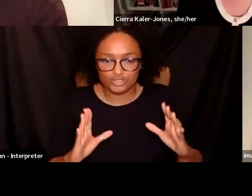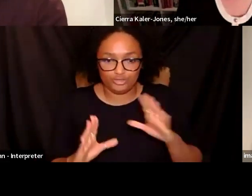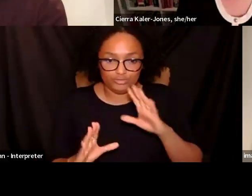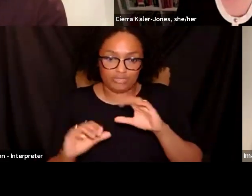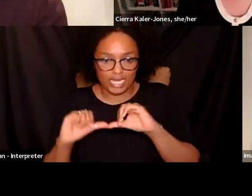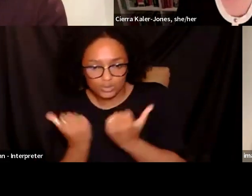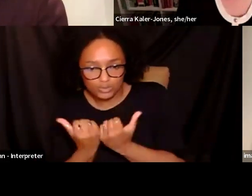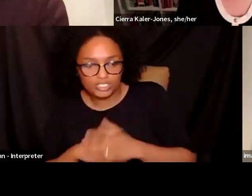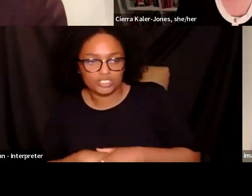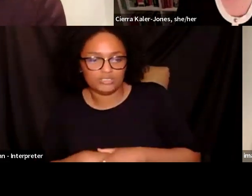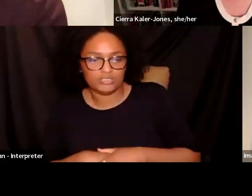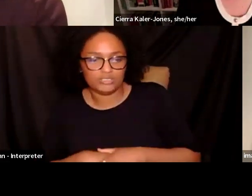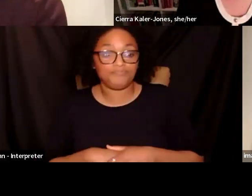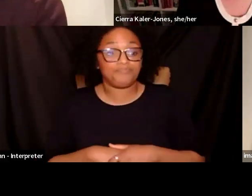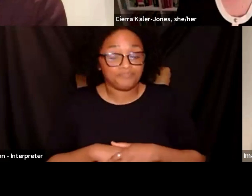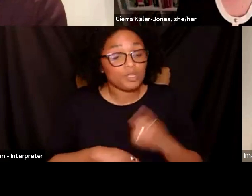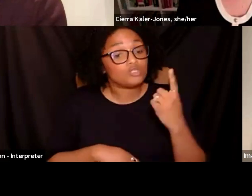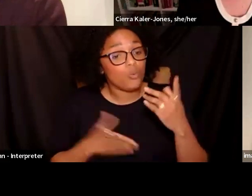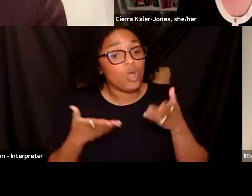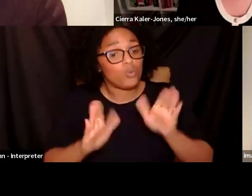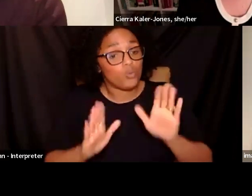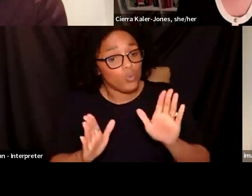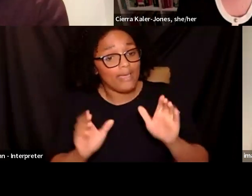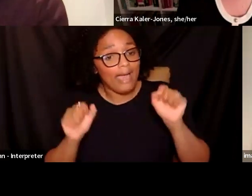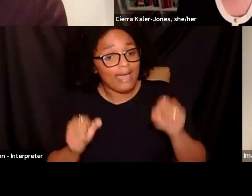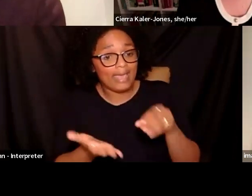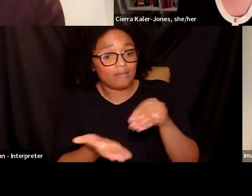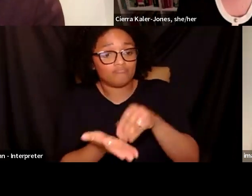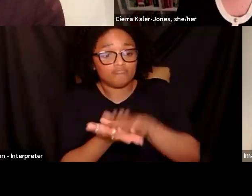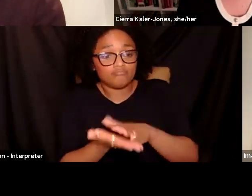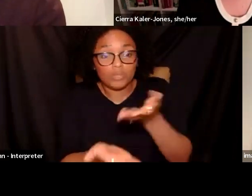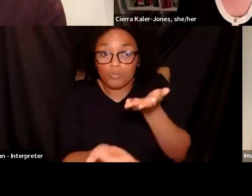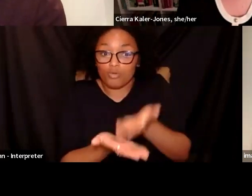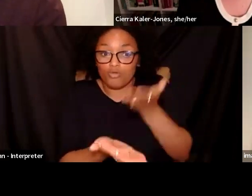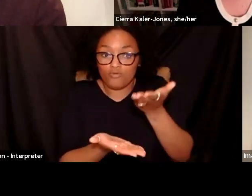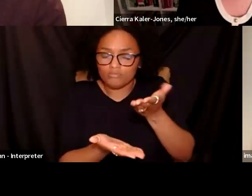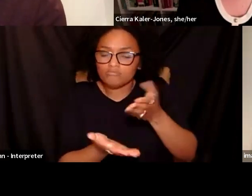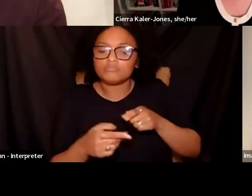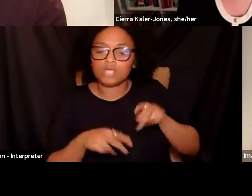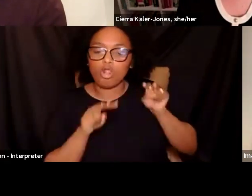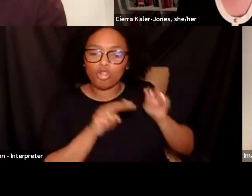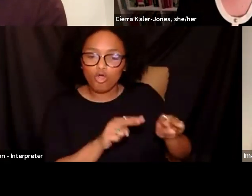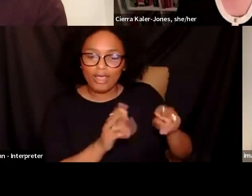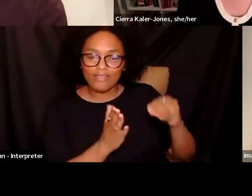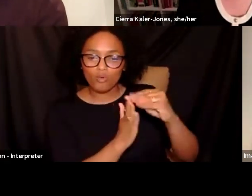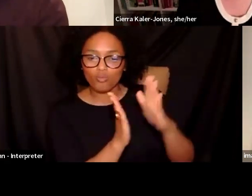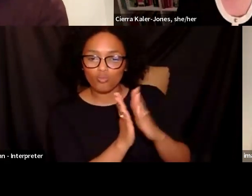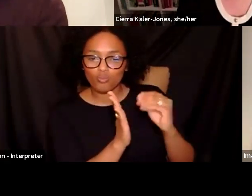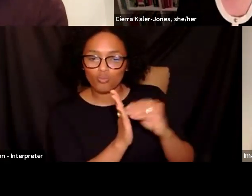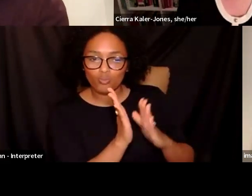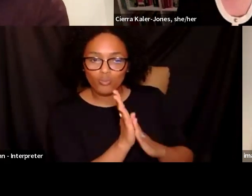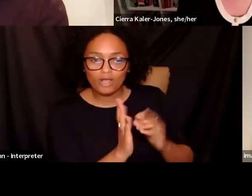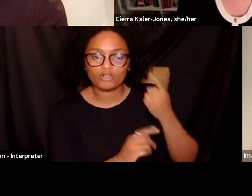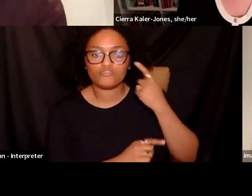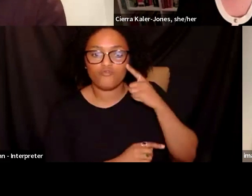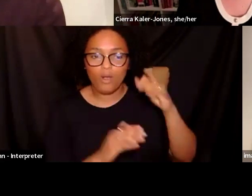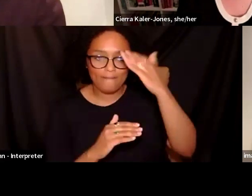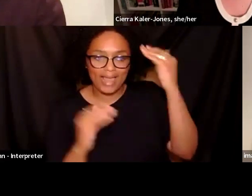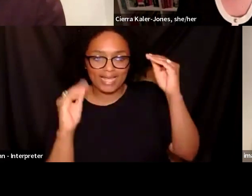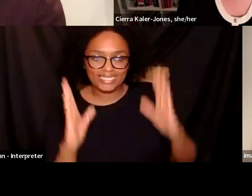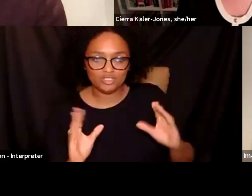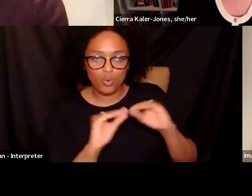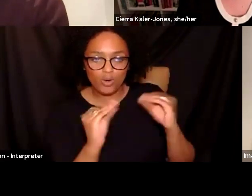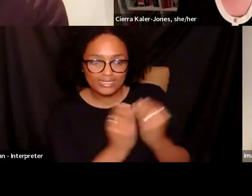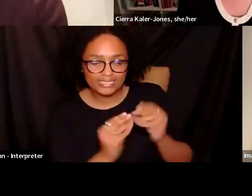of documenting that was to kind of go through the records of Black teacher organizations, to kind of go and look at these journals to